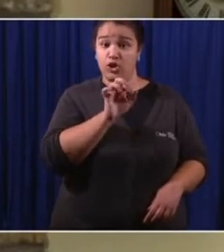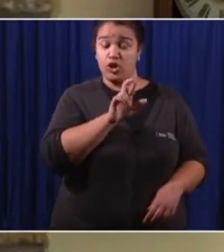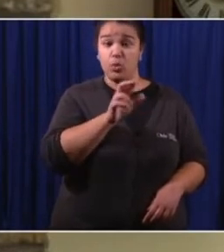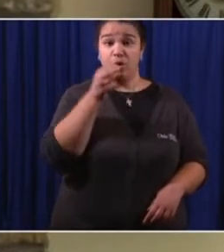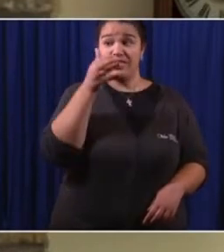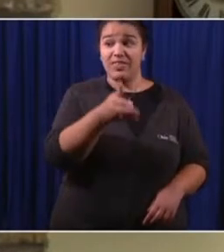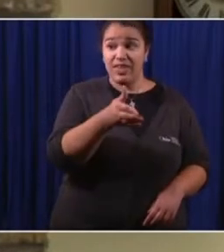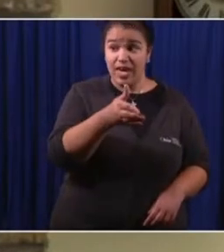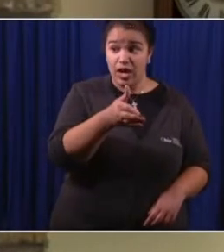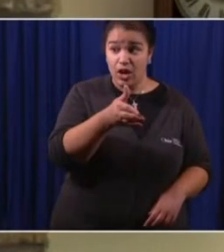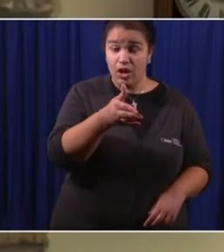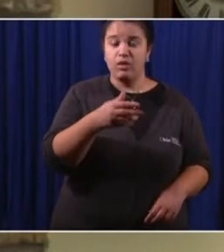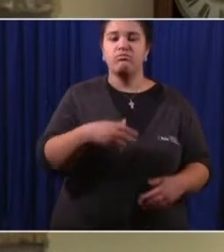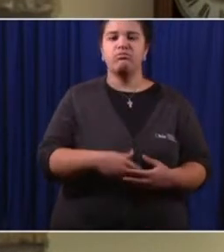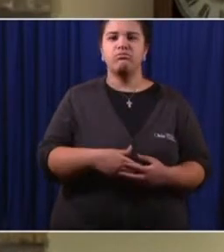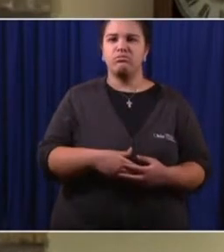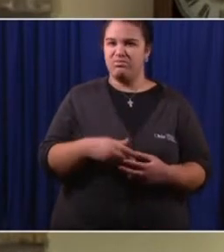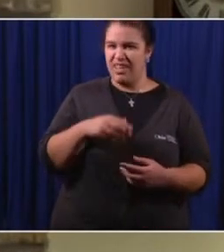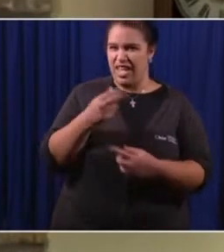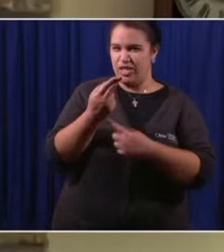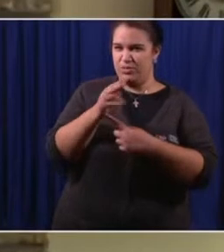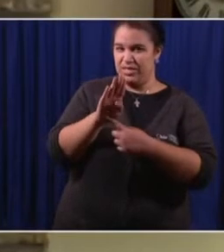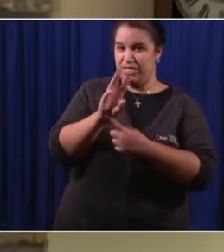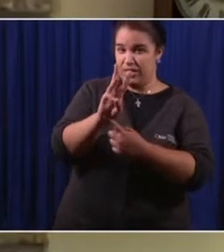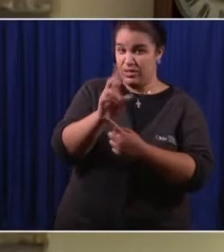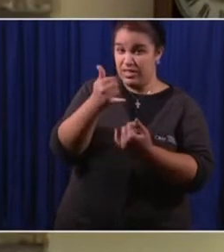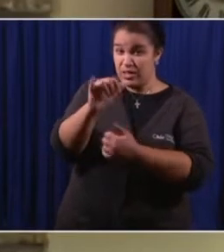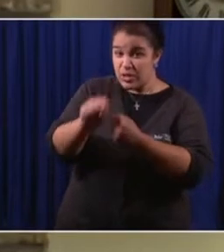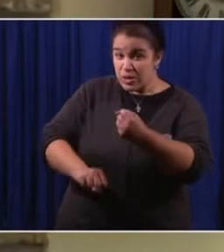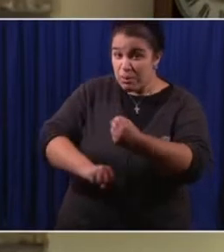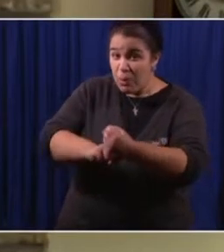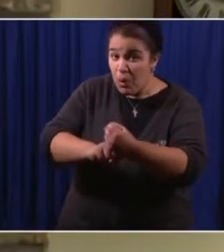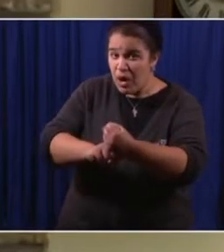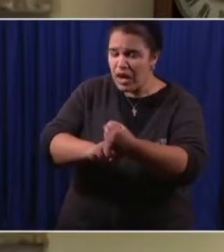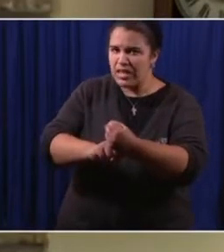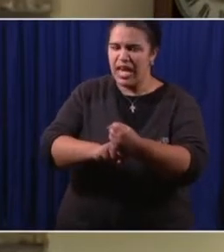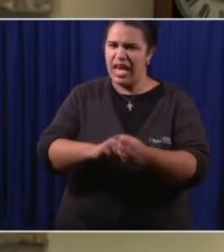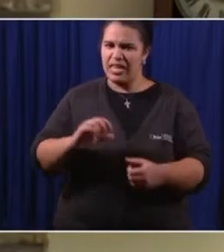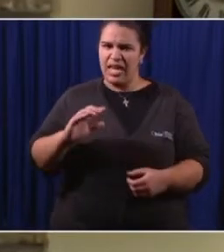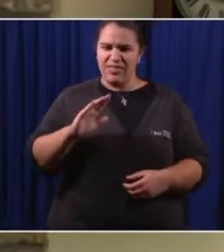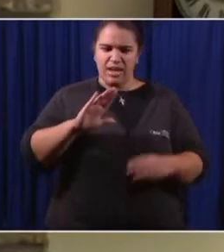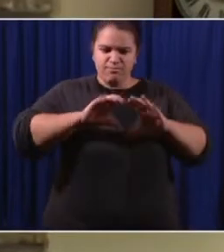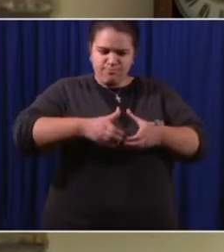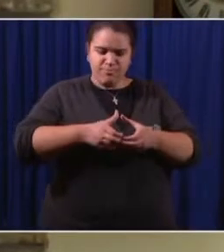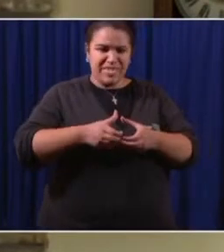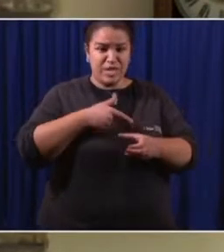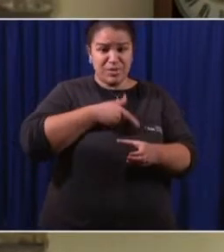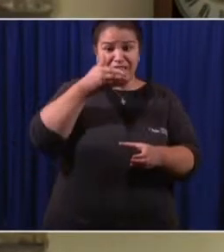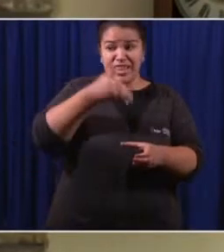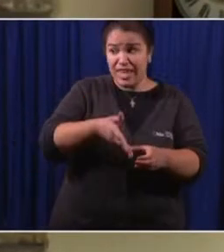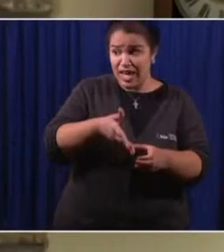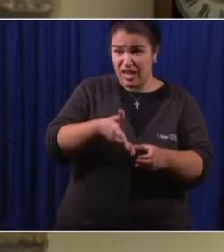everything surrounding it? And what does it mean that he was on the floor today, speaking about Householder?